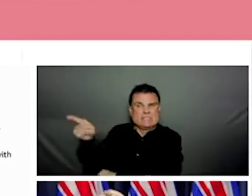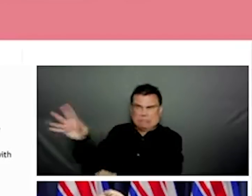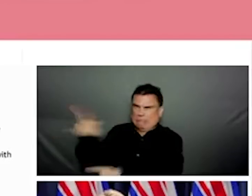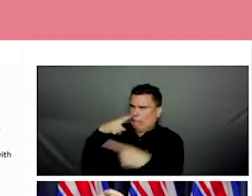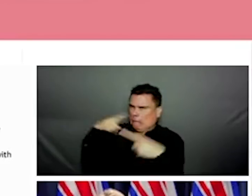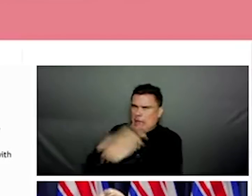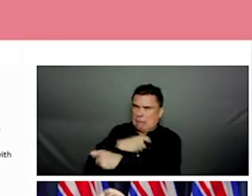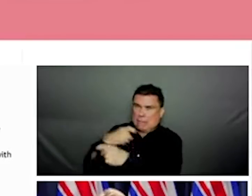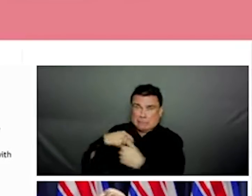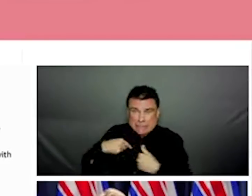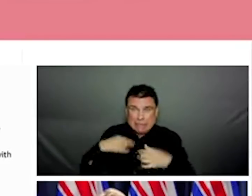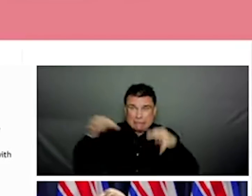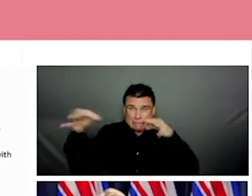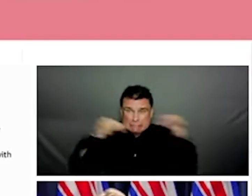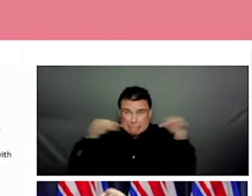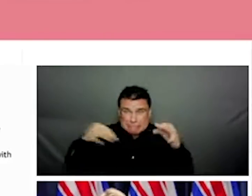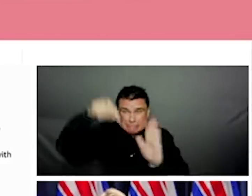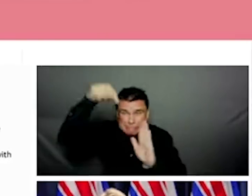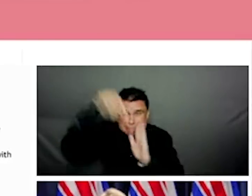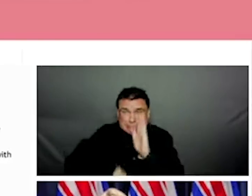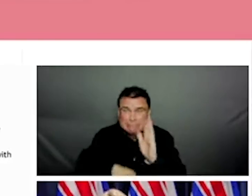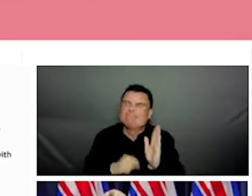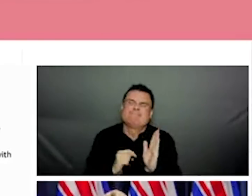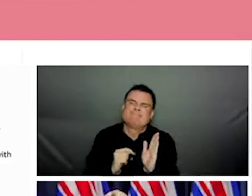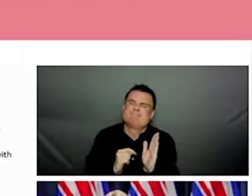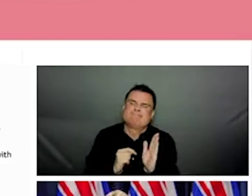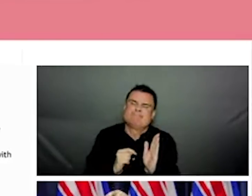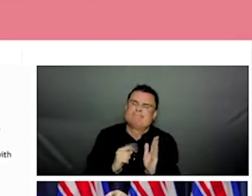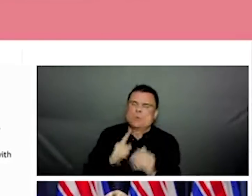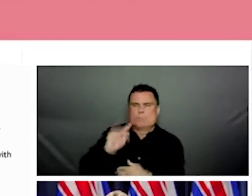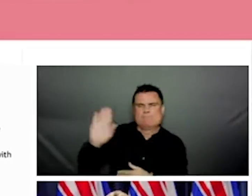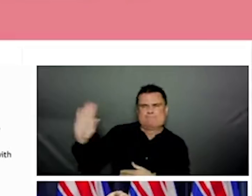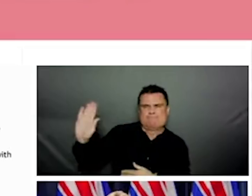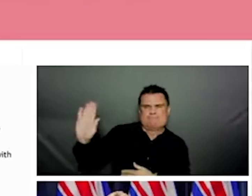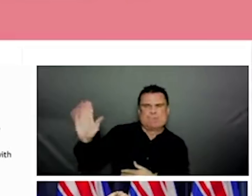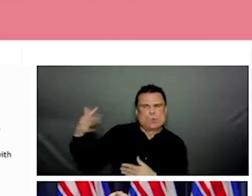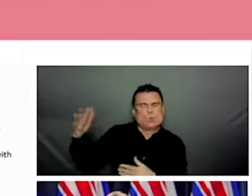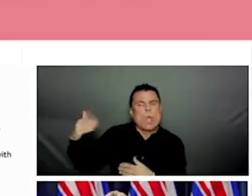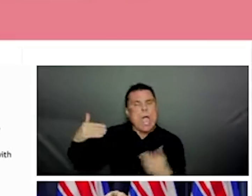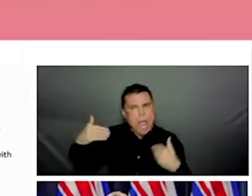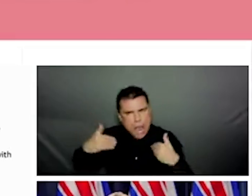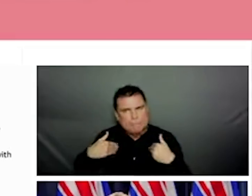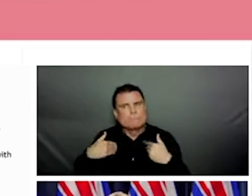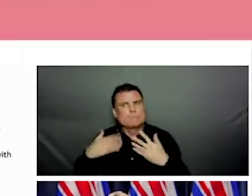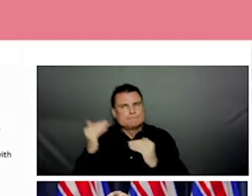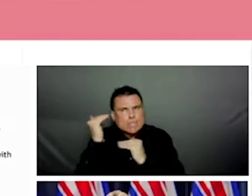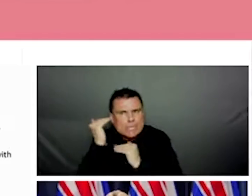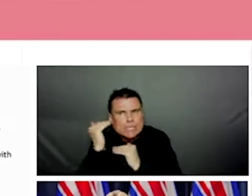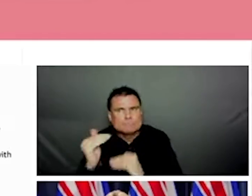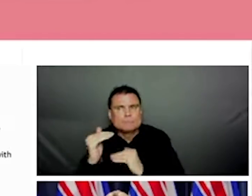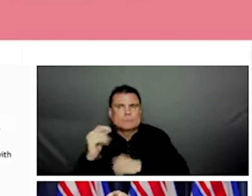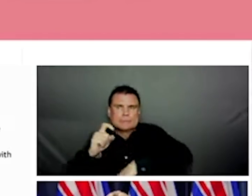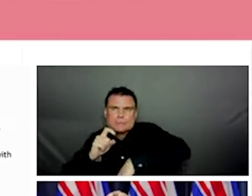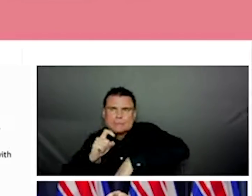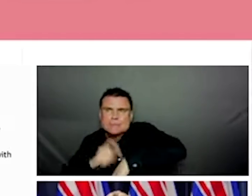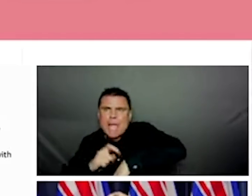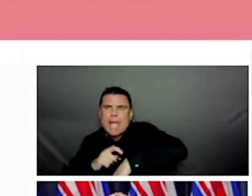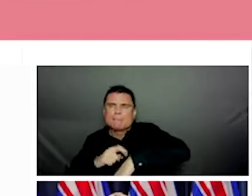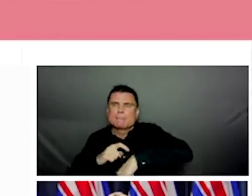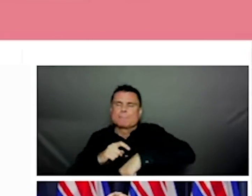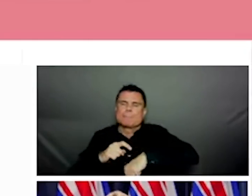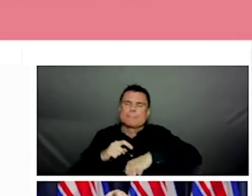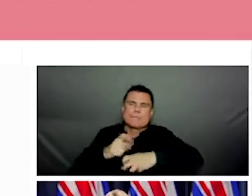can be kept once they're out of the freezer and thawed. So up until today, the Pfizer vaccine has